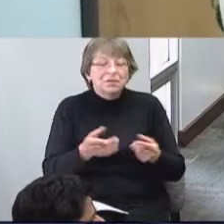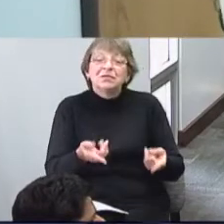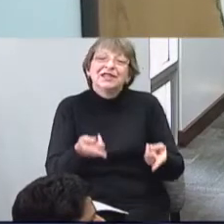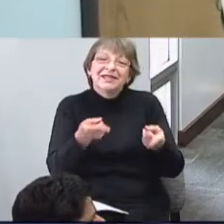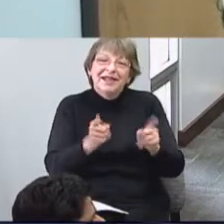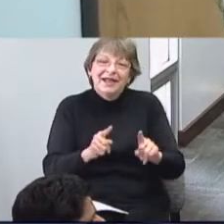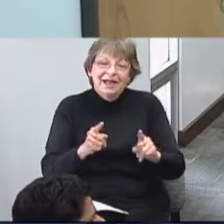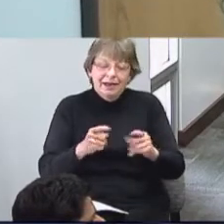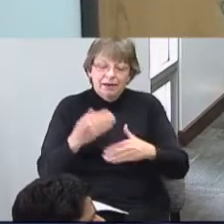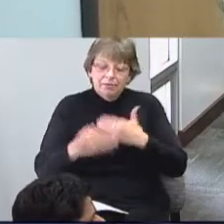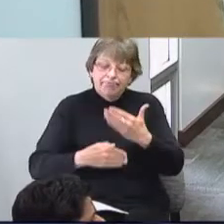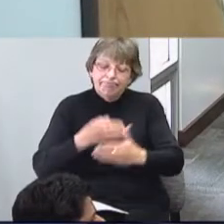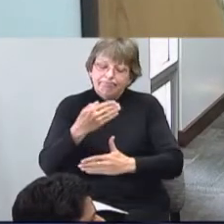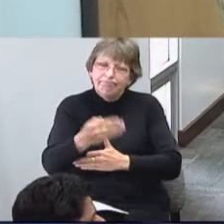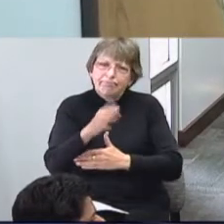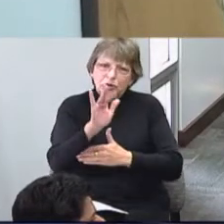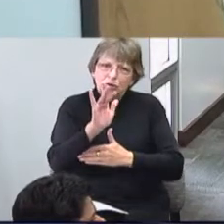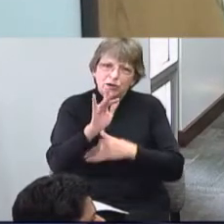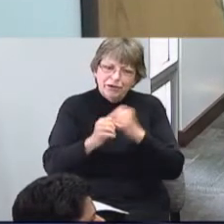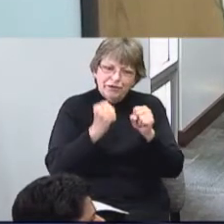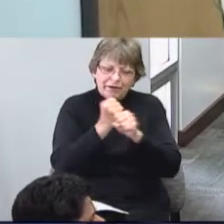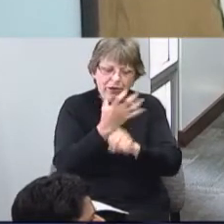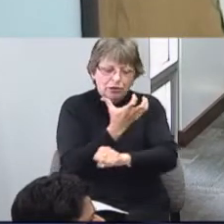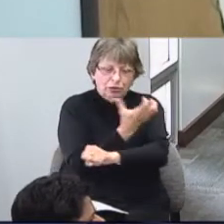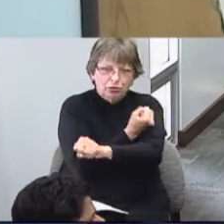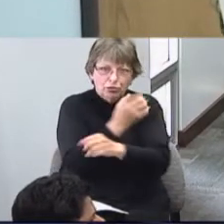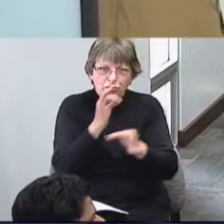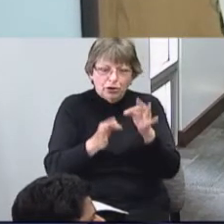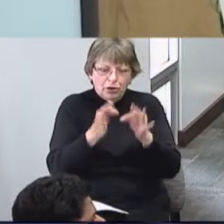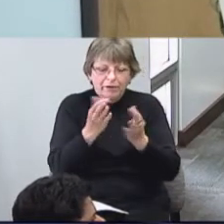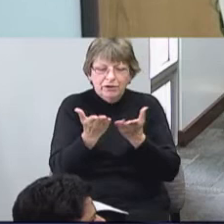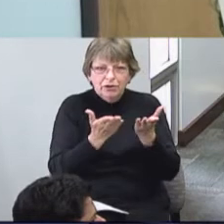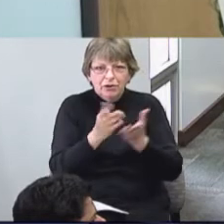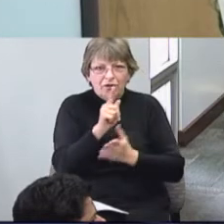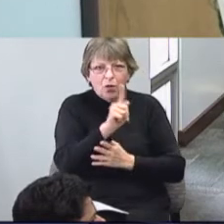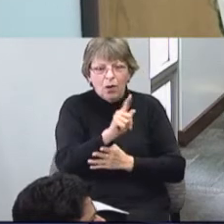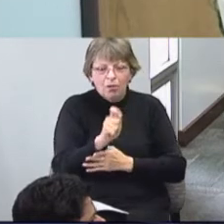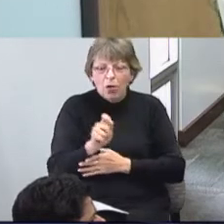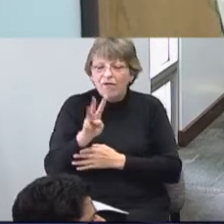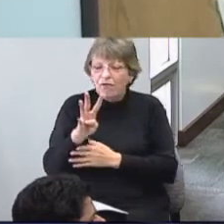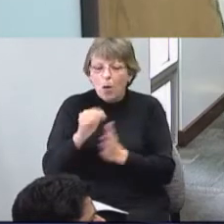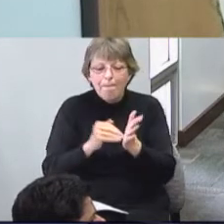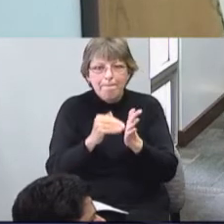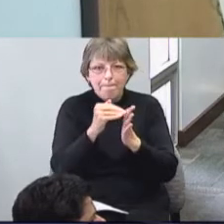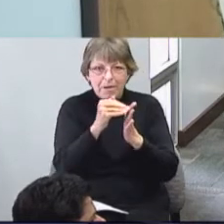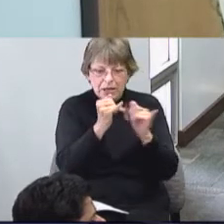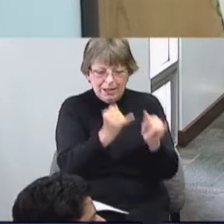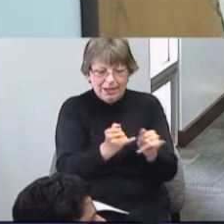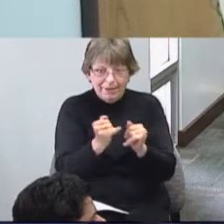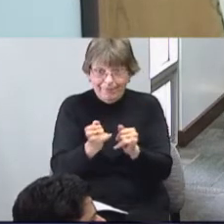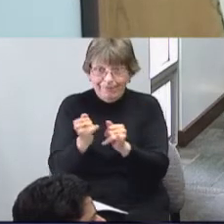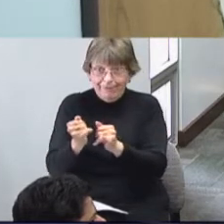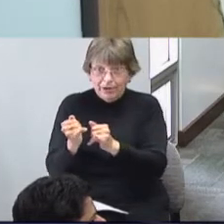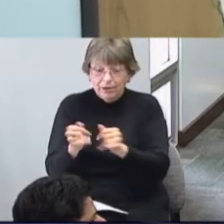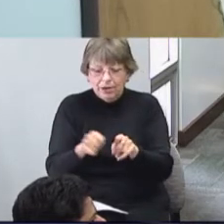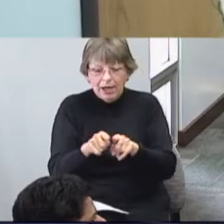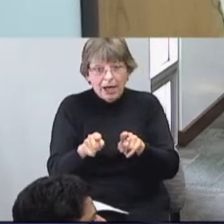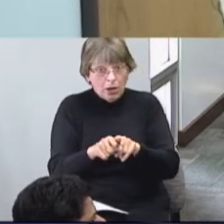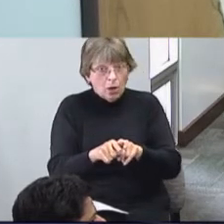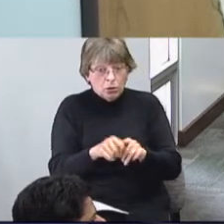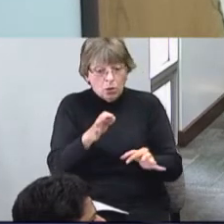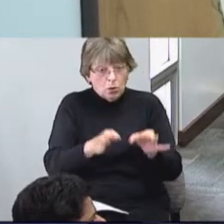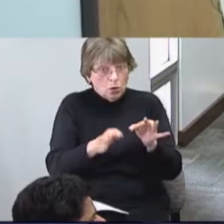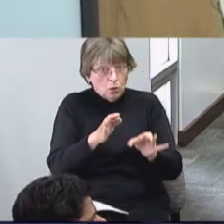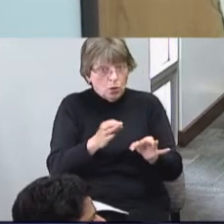Whereas, over the past 25 years, drug courts have served over 1.4 million individuals, and whereas drug courts are now